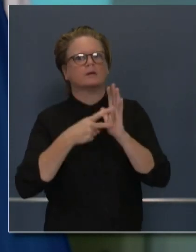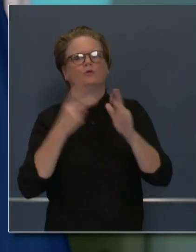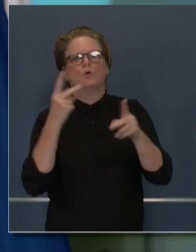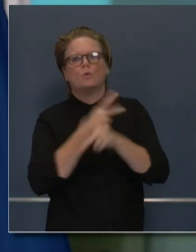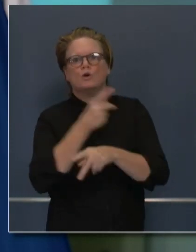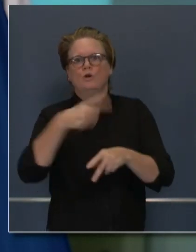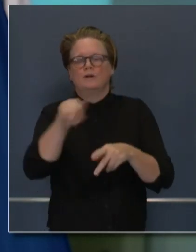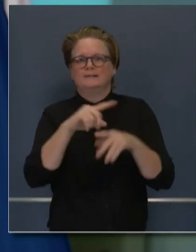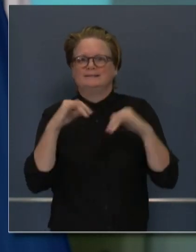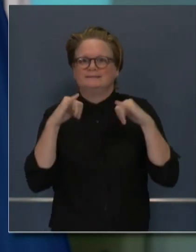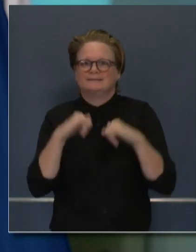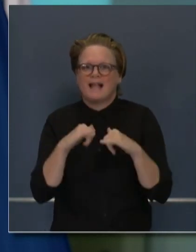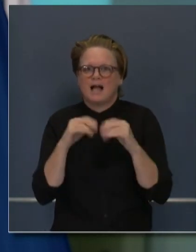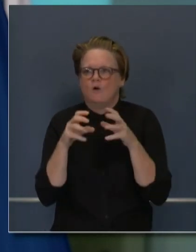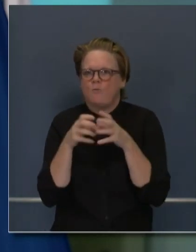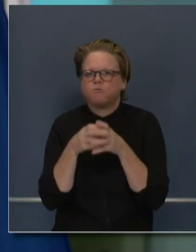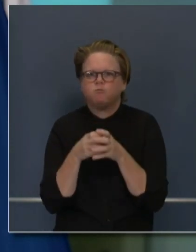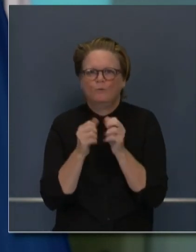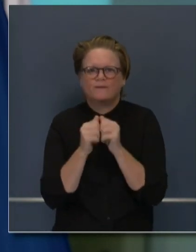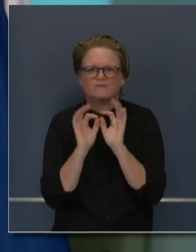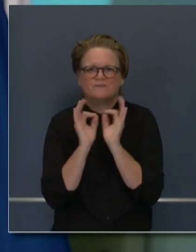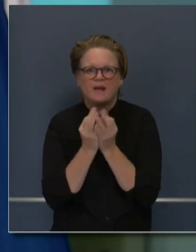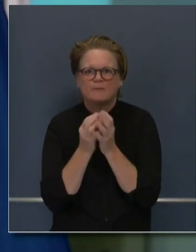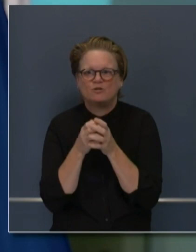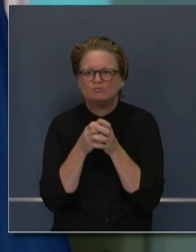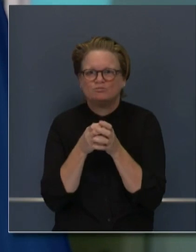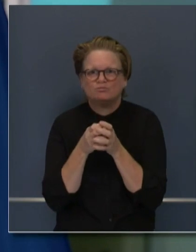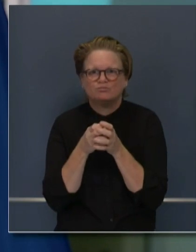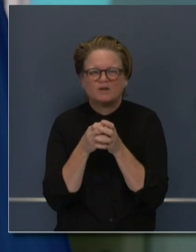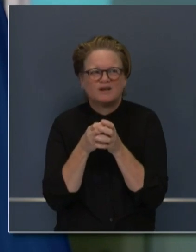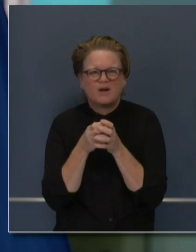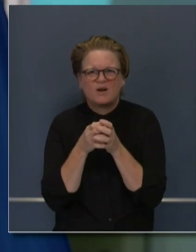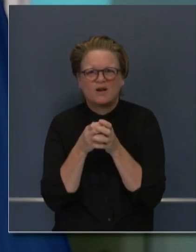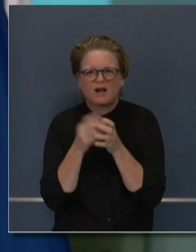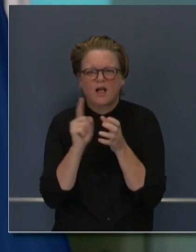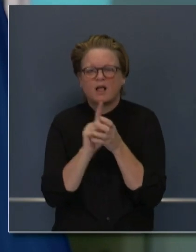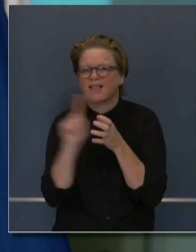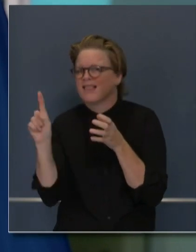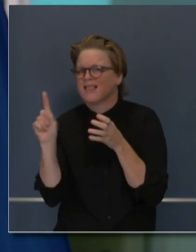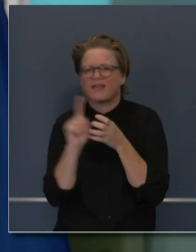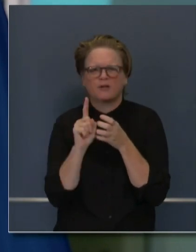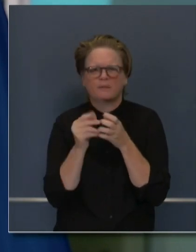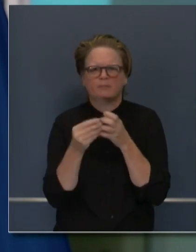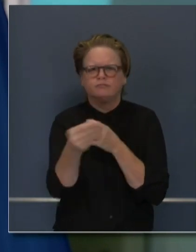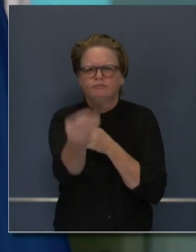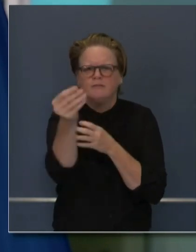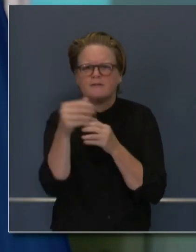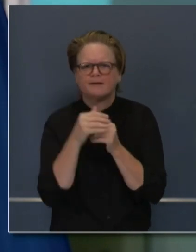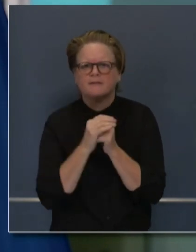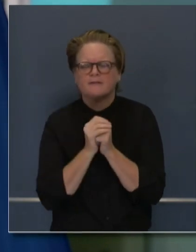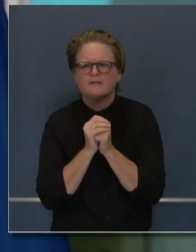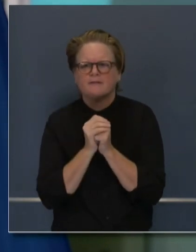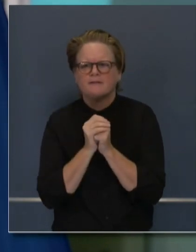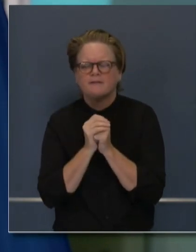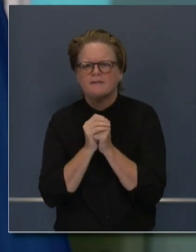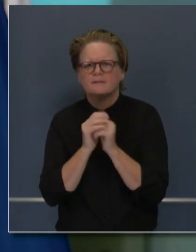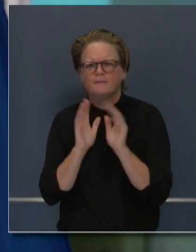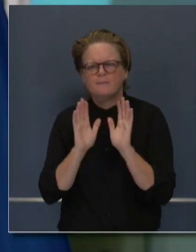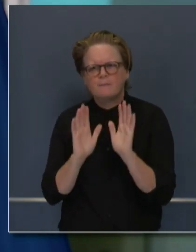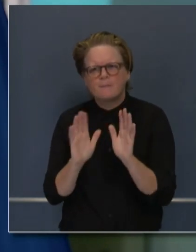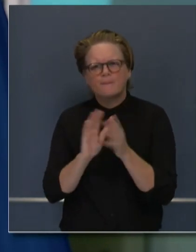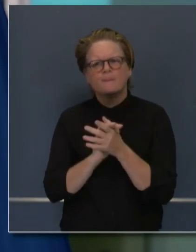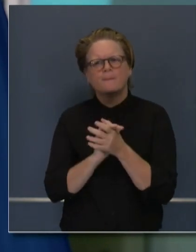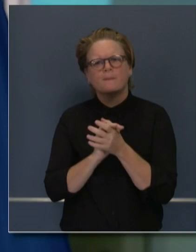months, that the heightened risk and heightened concern presents itself. It is good news that we're at